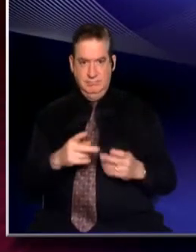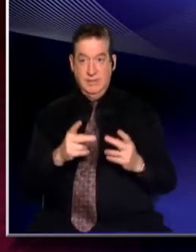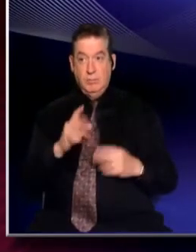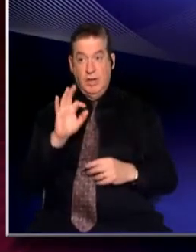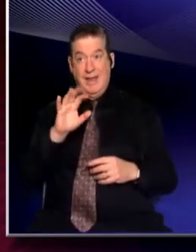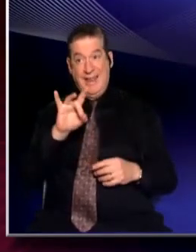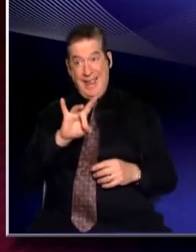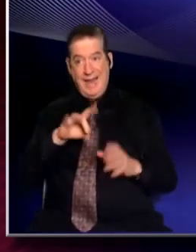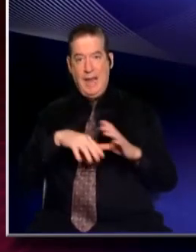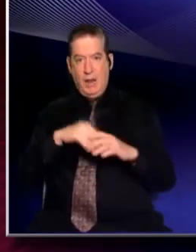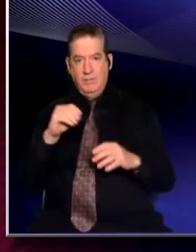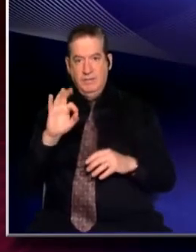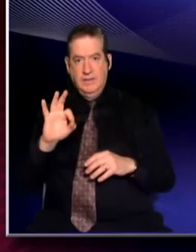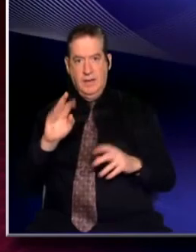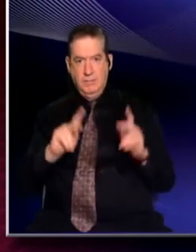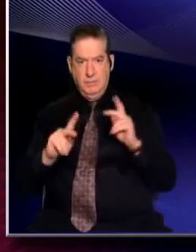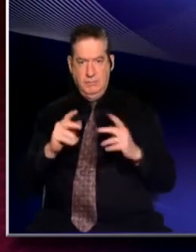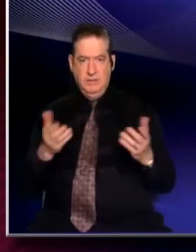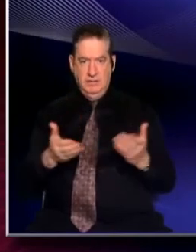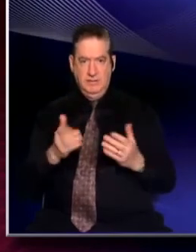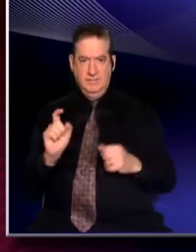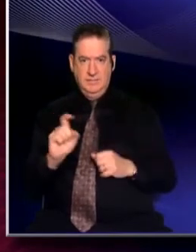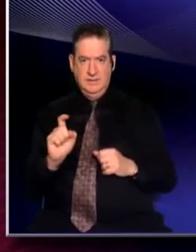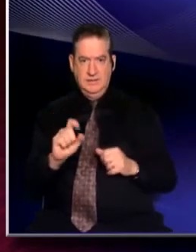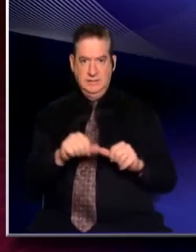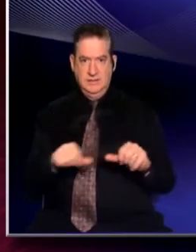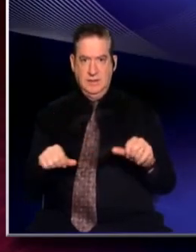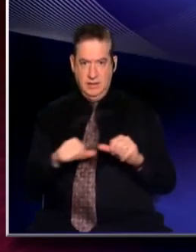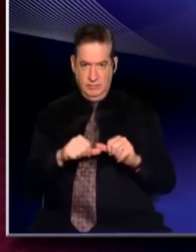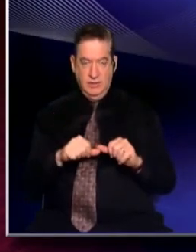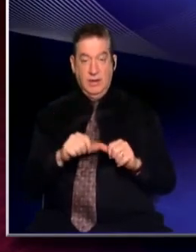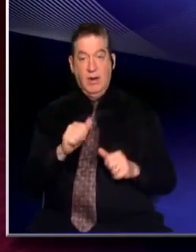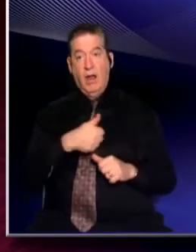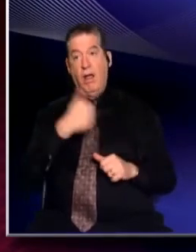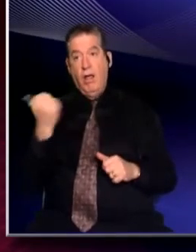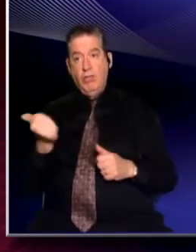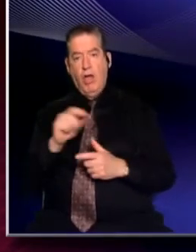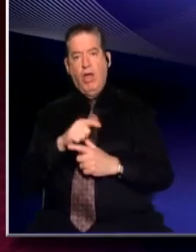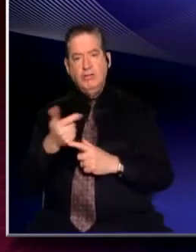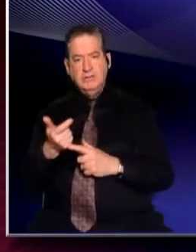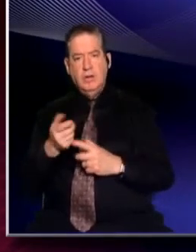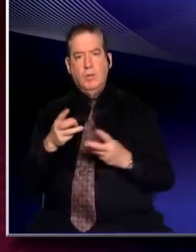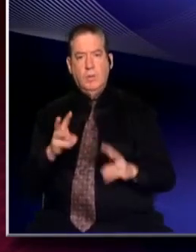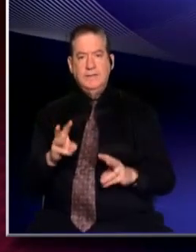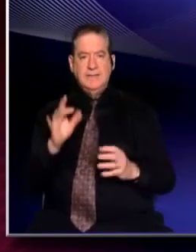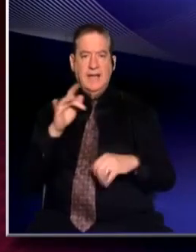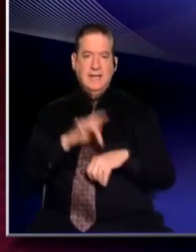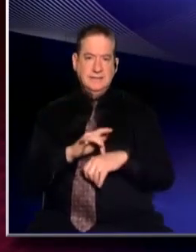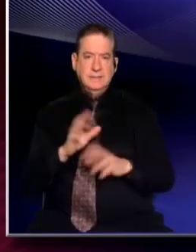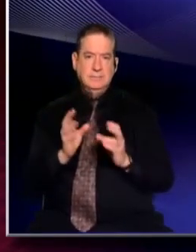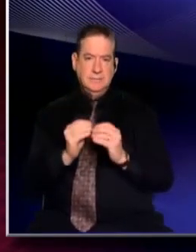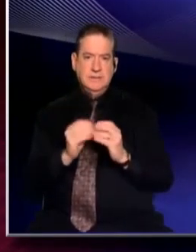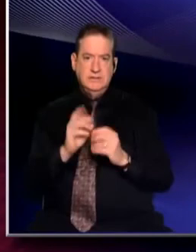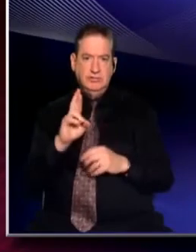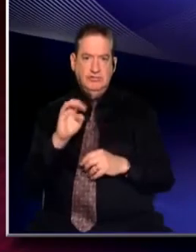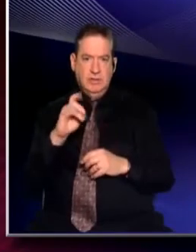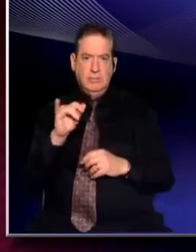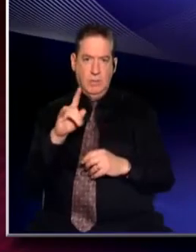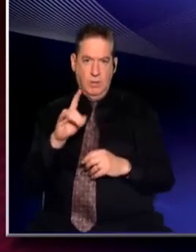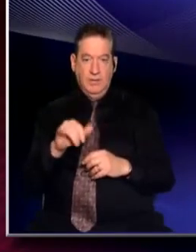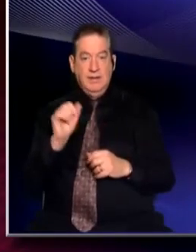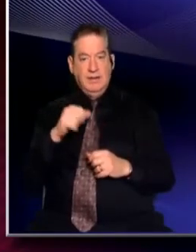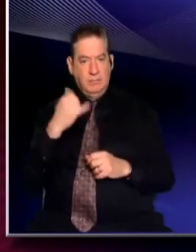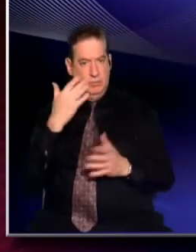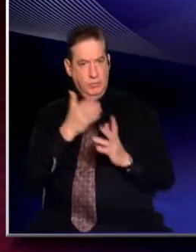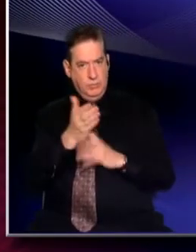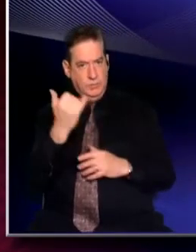are based out of the Phoenix area. And then there's other alternate ways to access meetings remotely. That could be